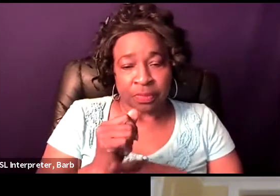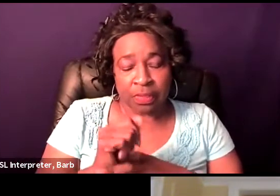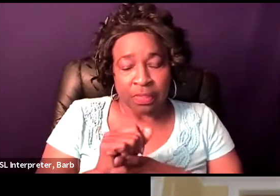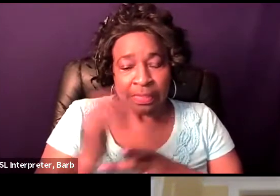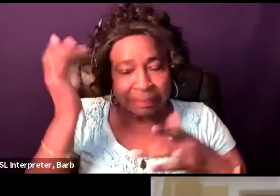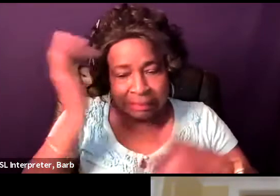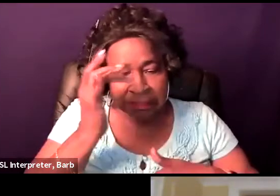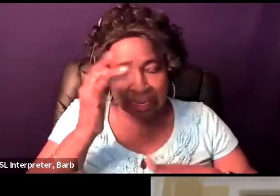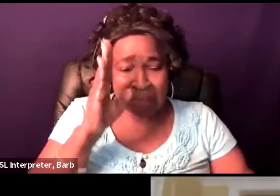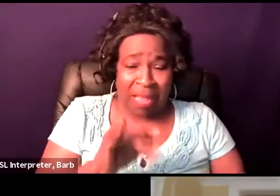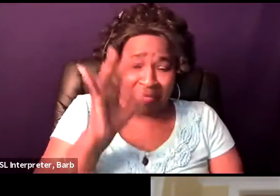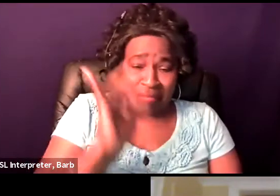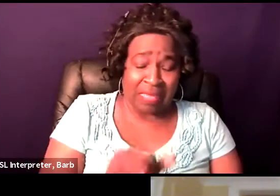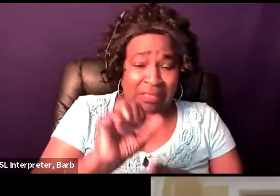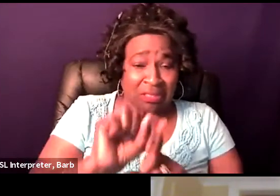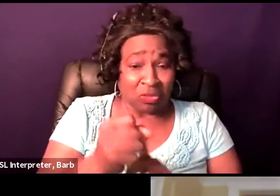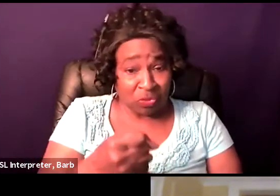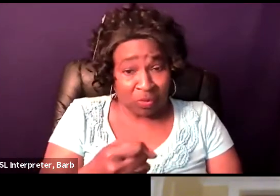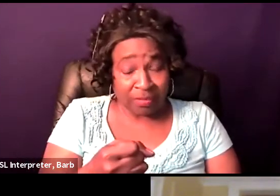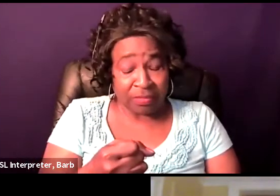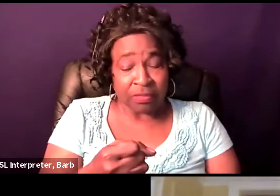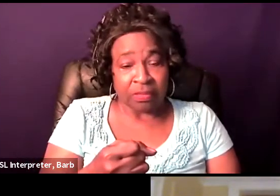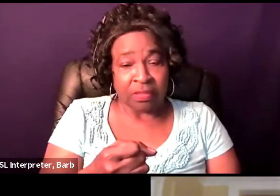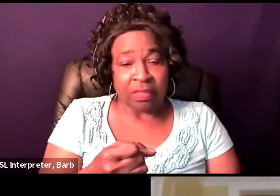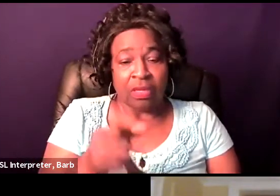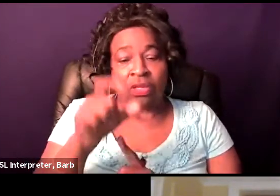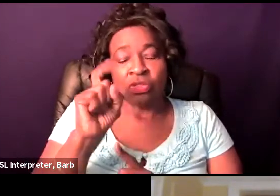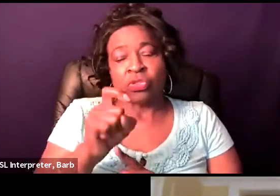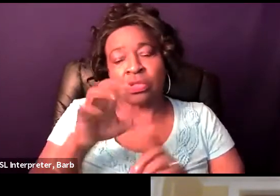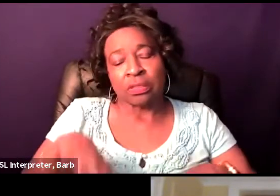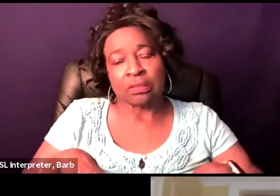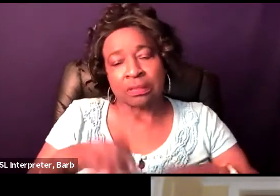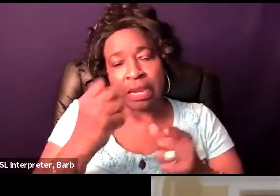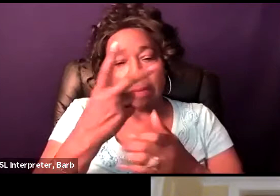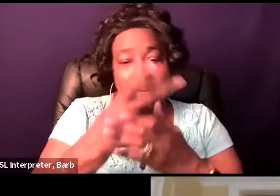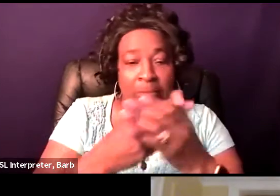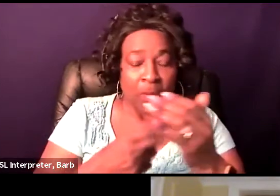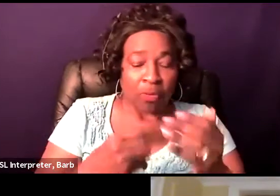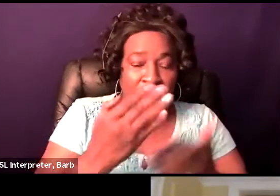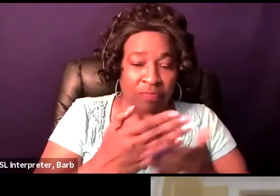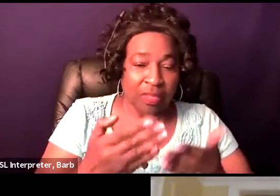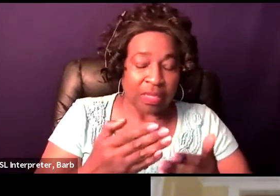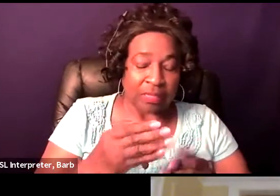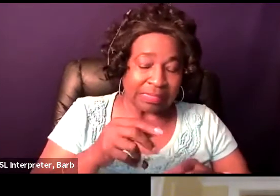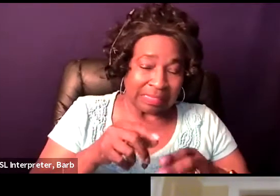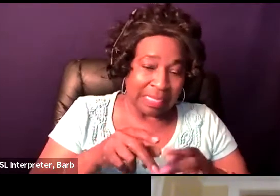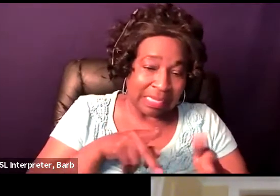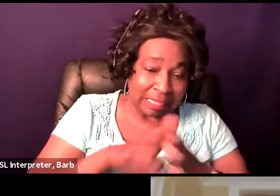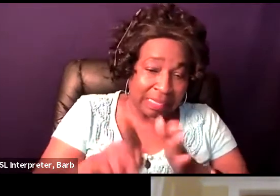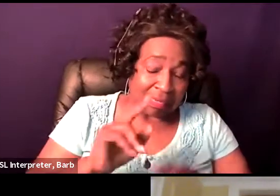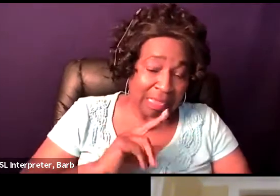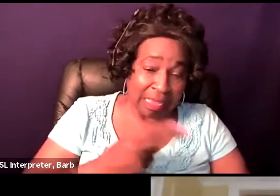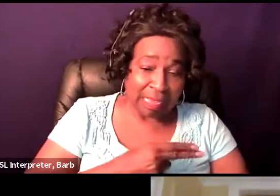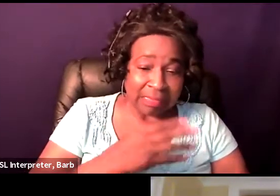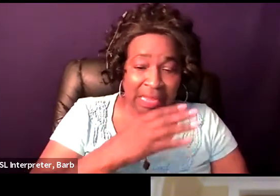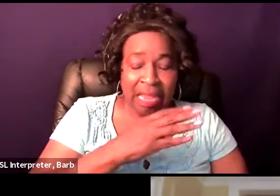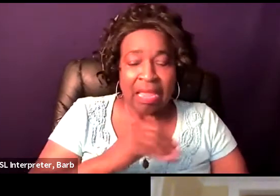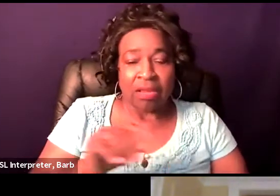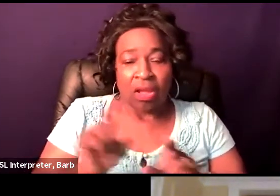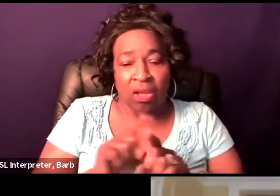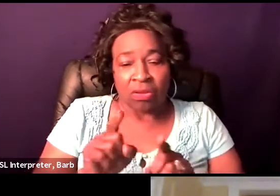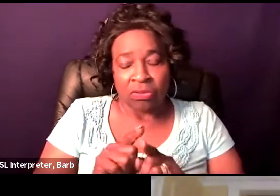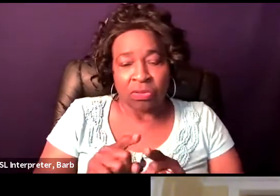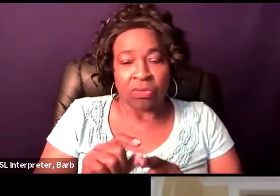by the racist status quo, to take both the fictions that are killing us seriously and also to foster